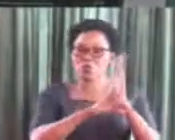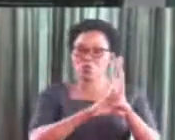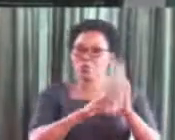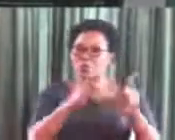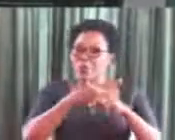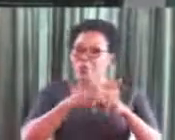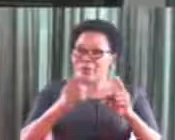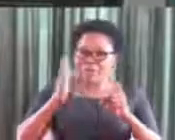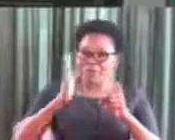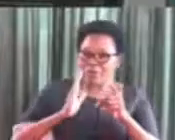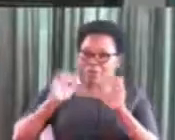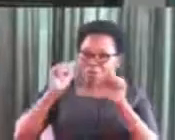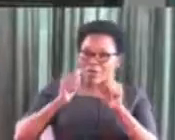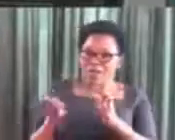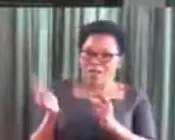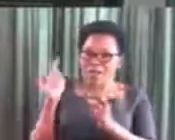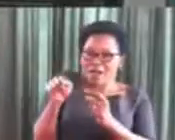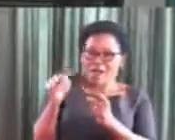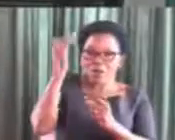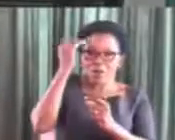person can approach the court.